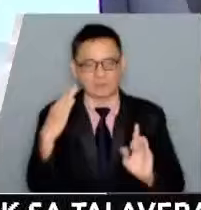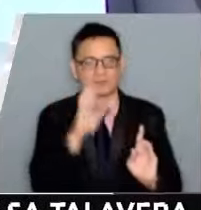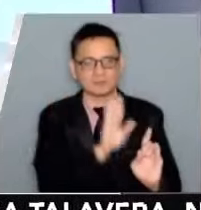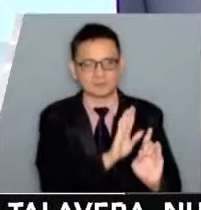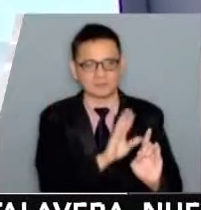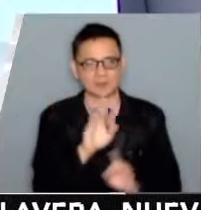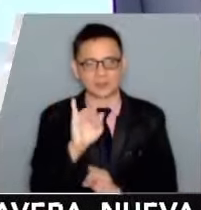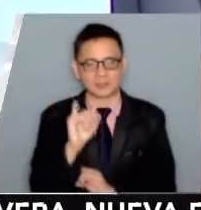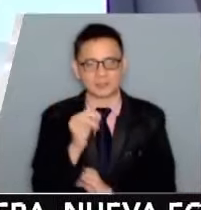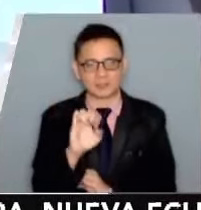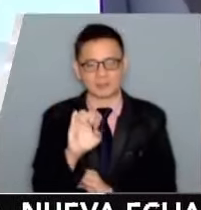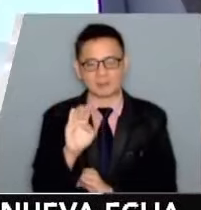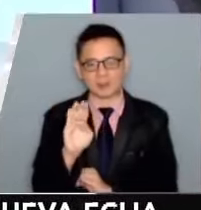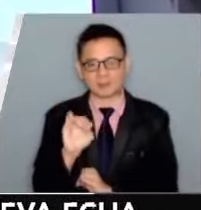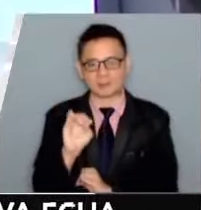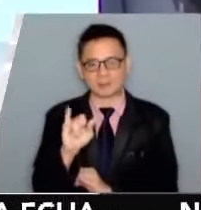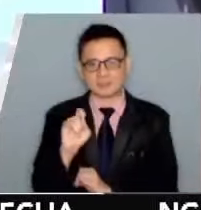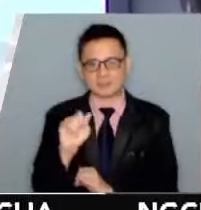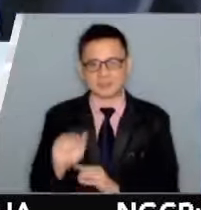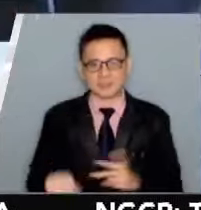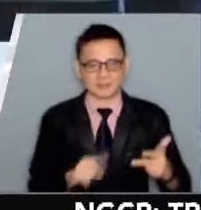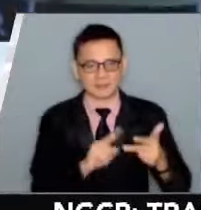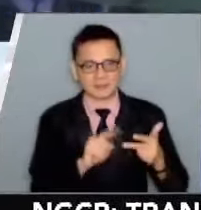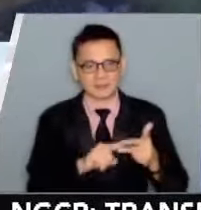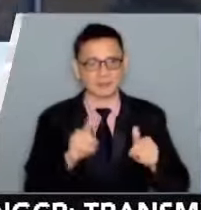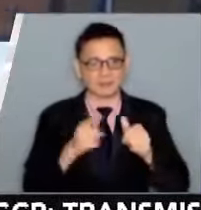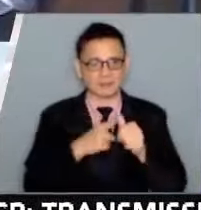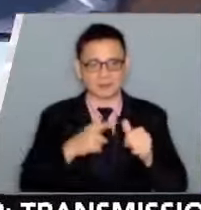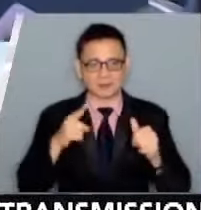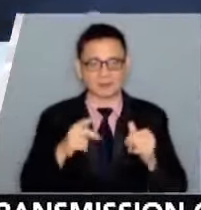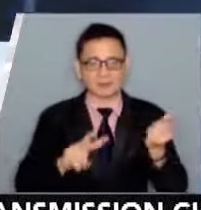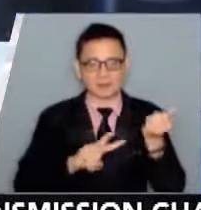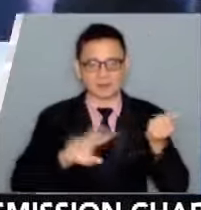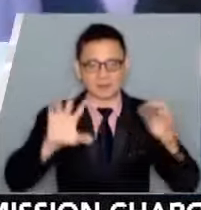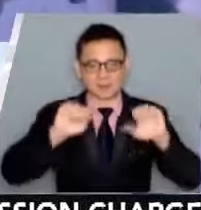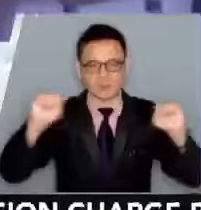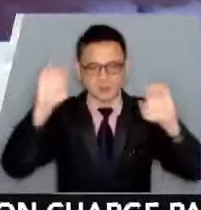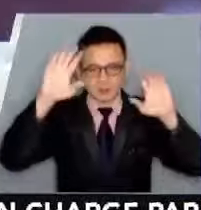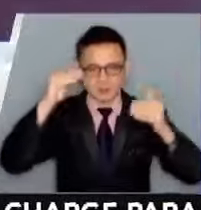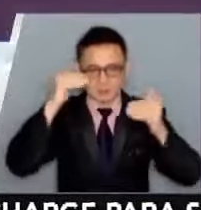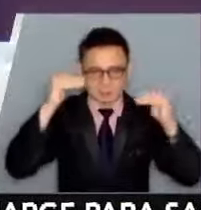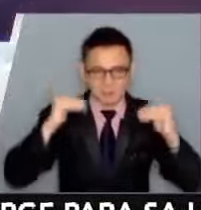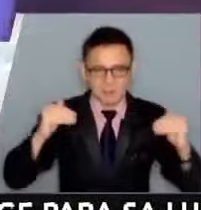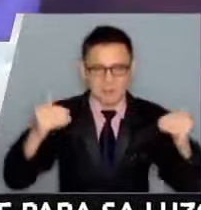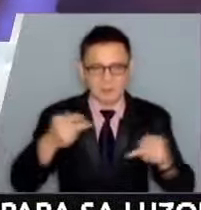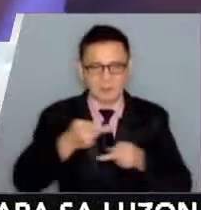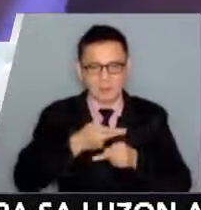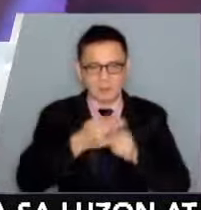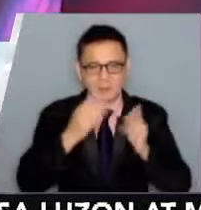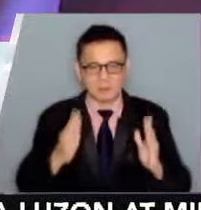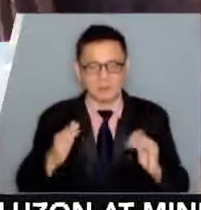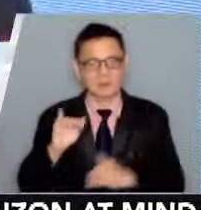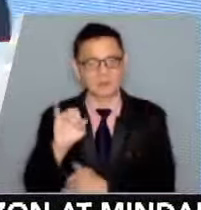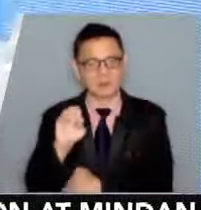GMA Artist Center First Vice President Joy Marcelo, at iba pang opisyal ng Sparkle.